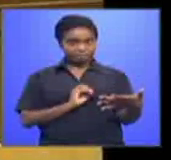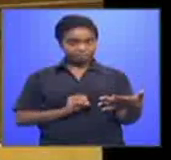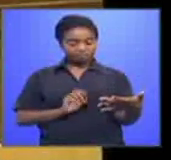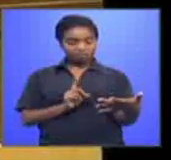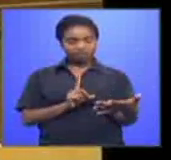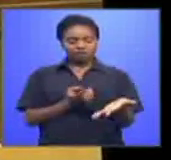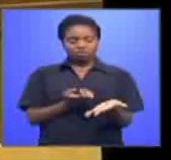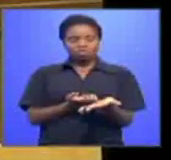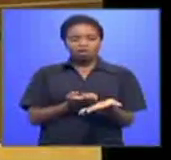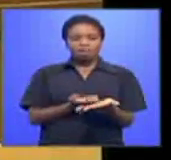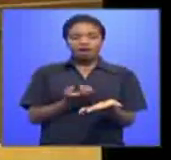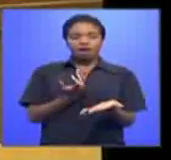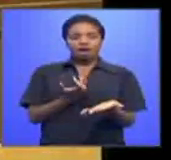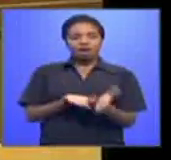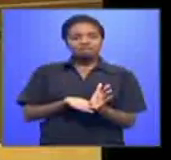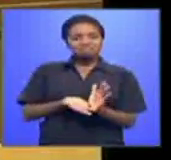economy on a better footing.